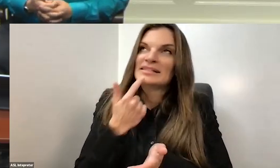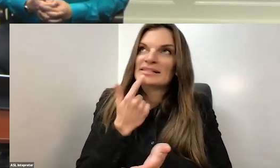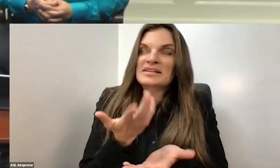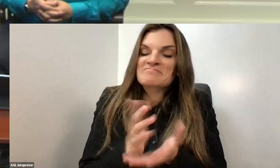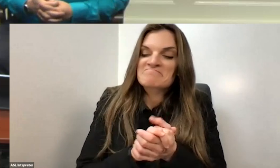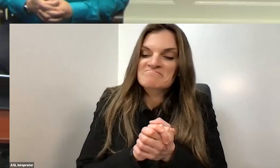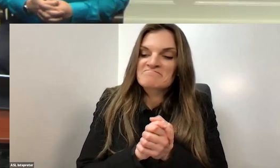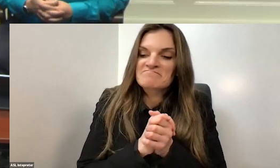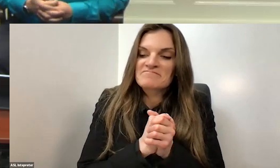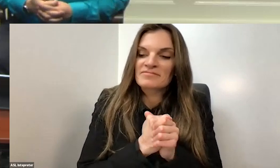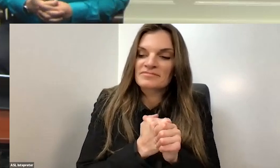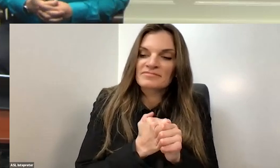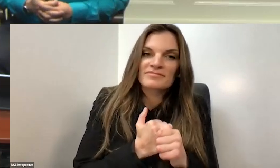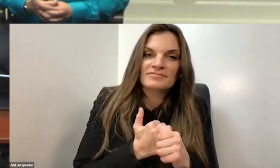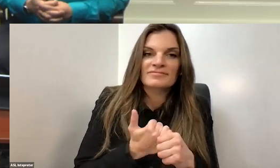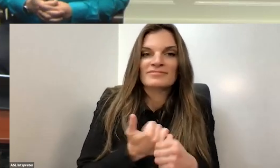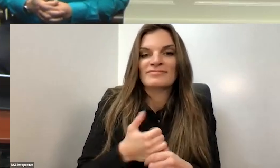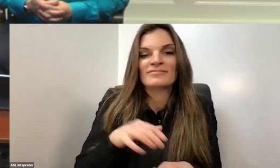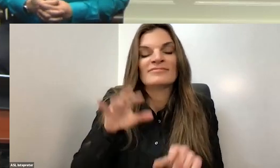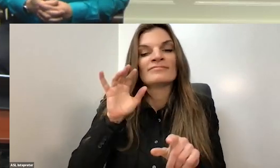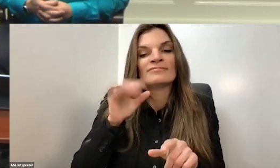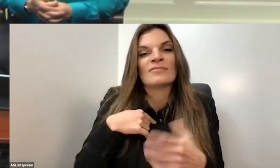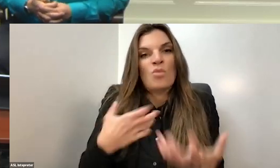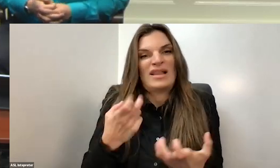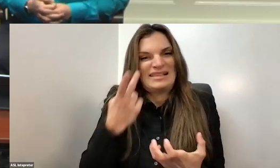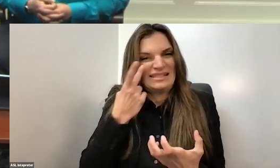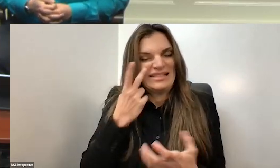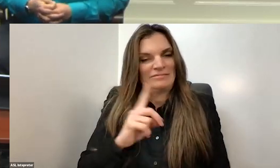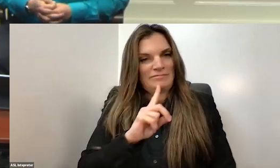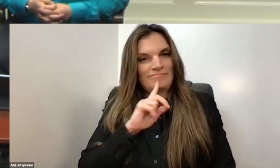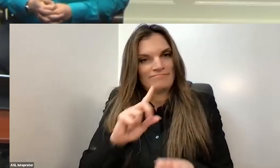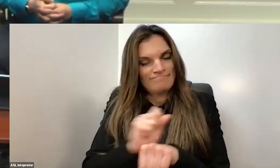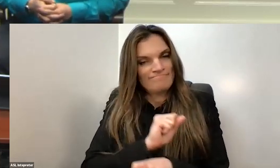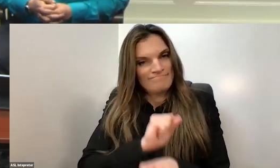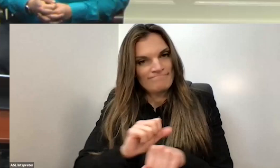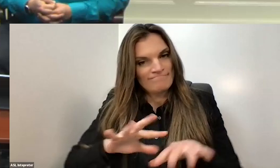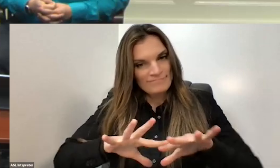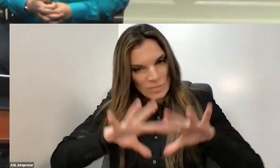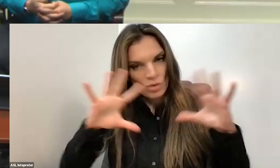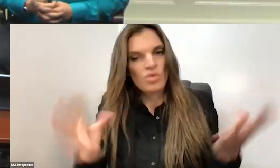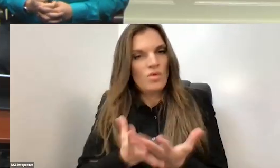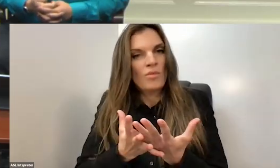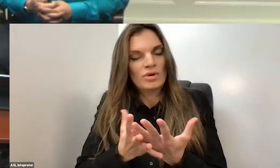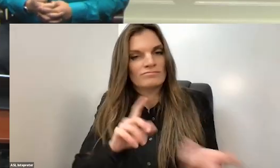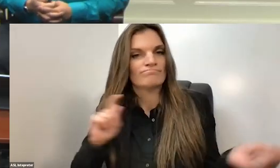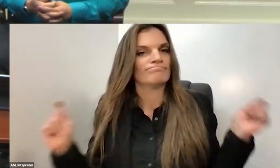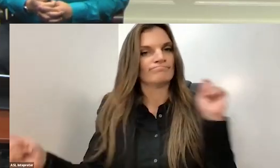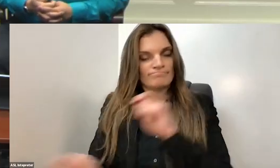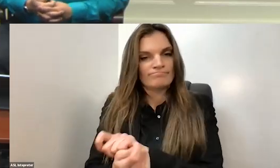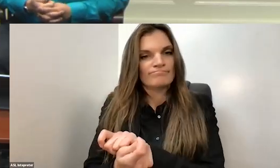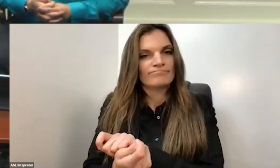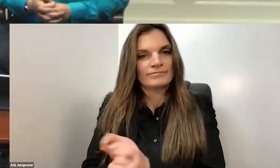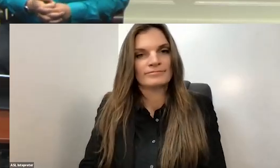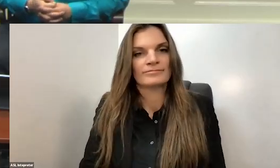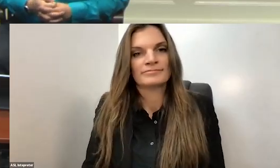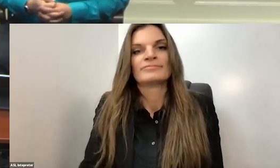is the G in the global piece. Like I'd love to see as many of the, and we have, again, over